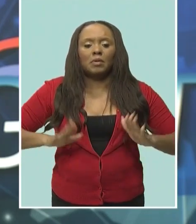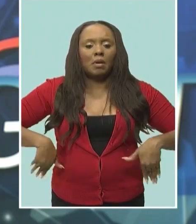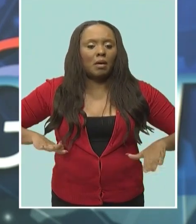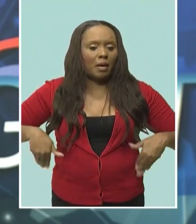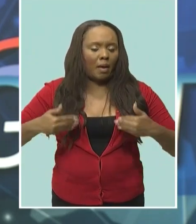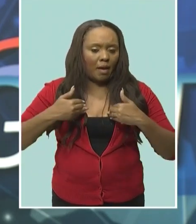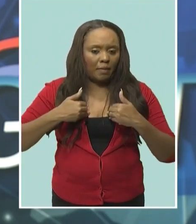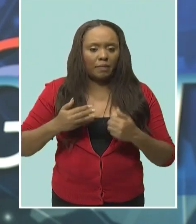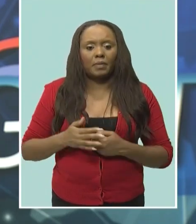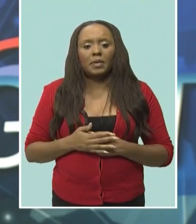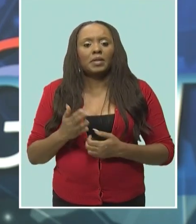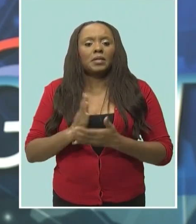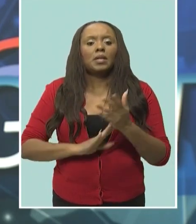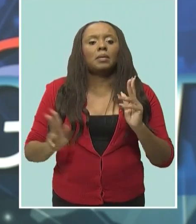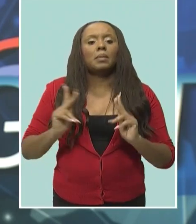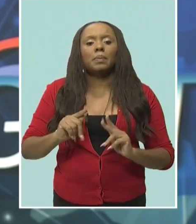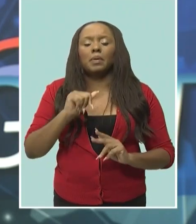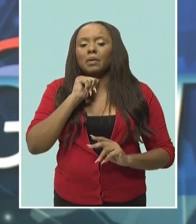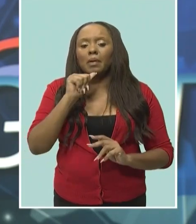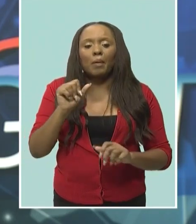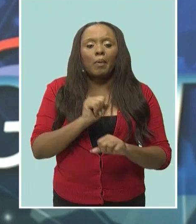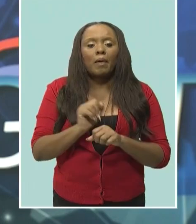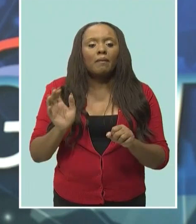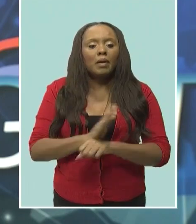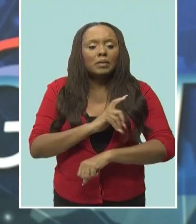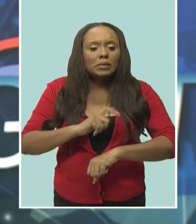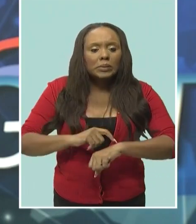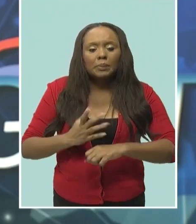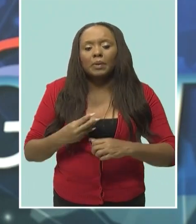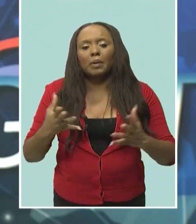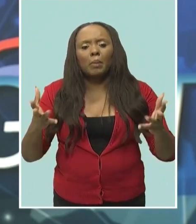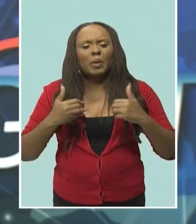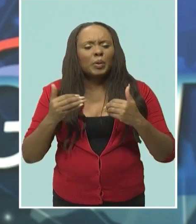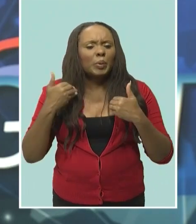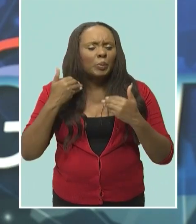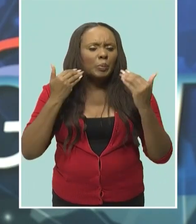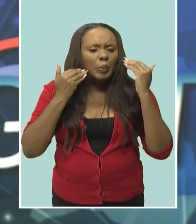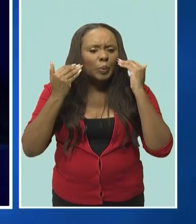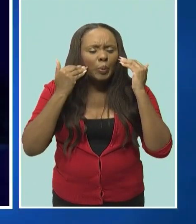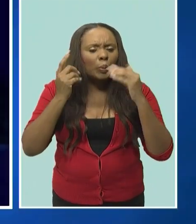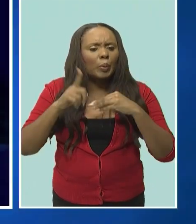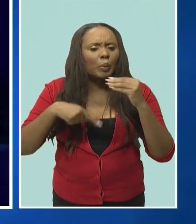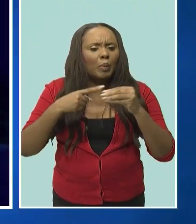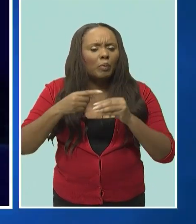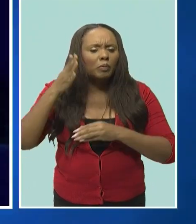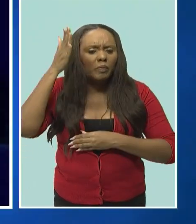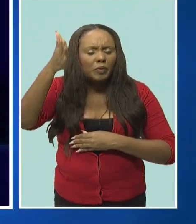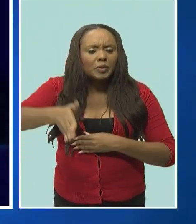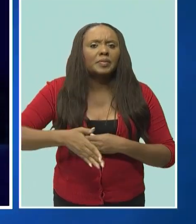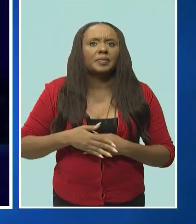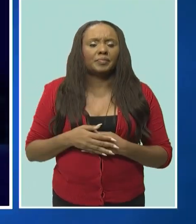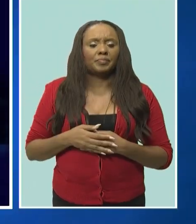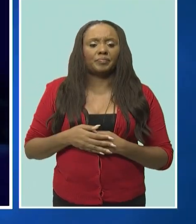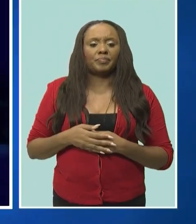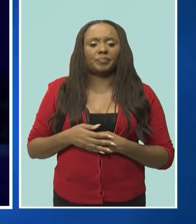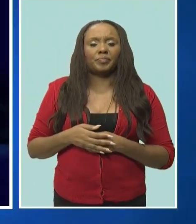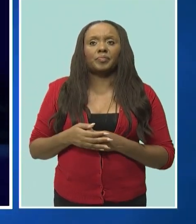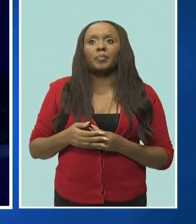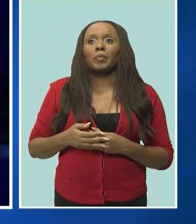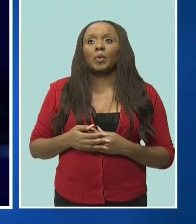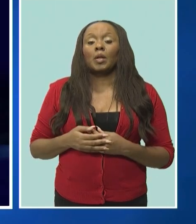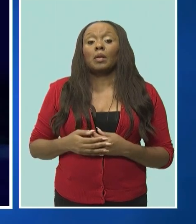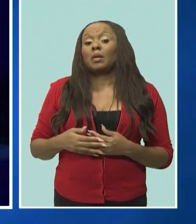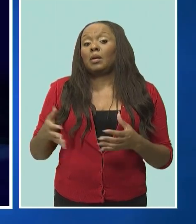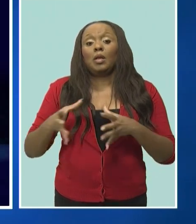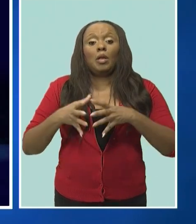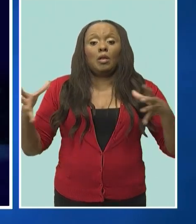workers, appointments within the public service, and the future of state-owned enterprises. This is causing a number of human resources